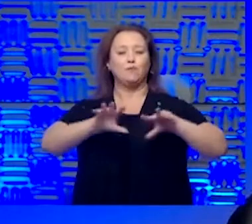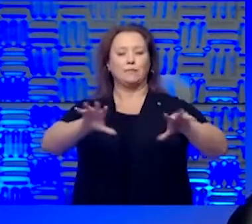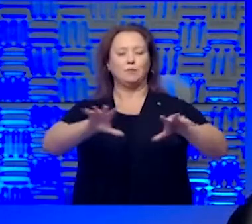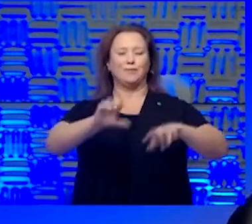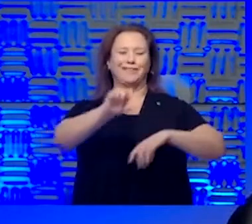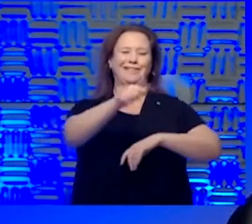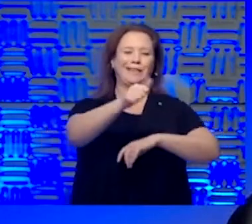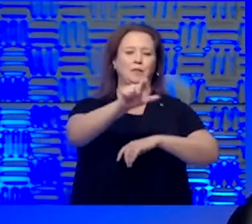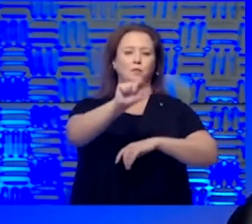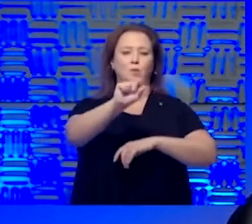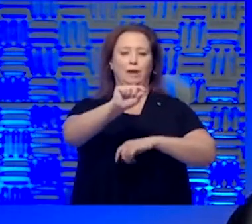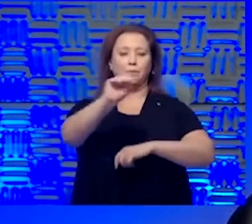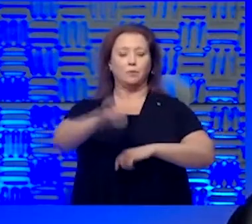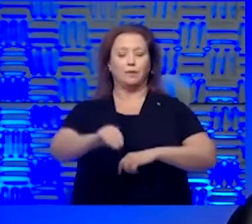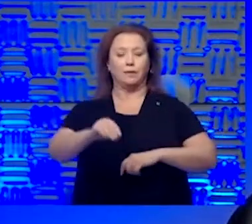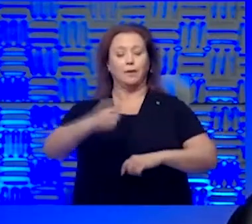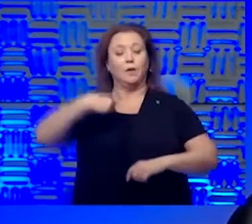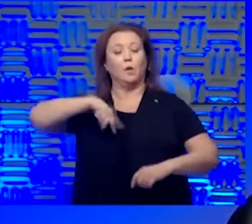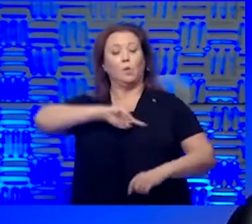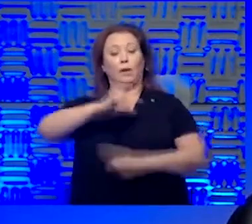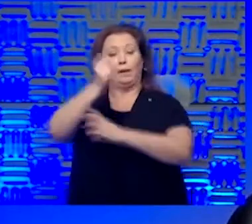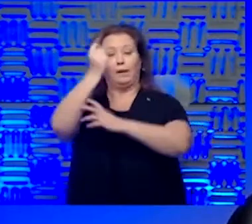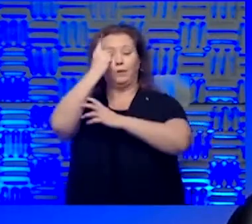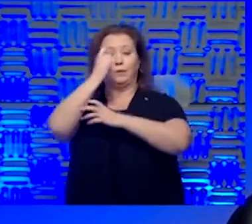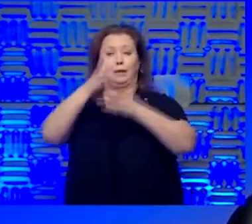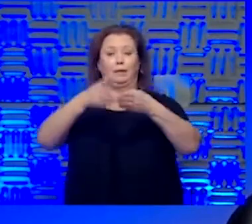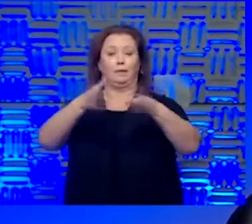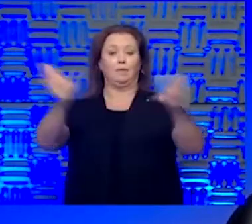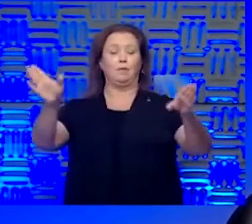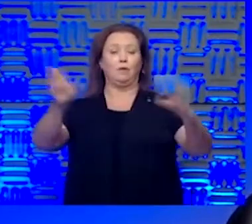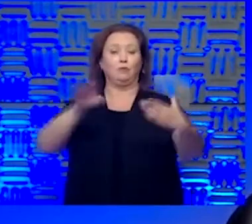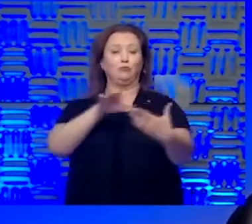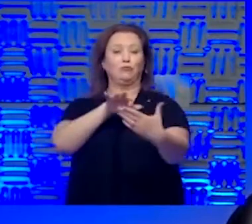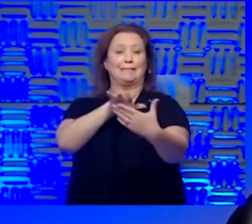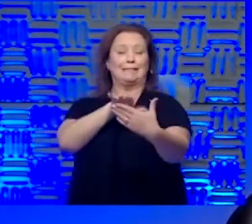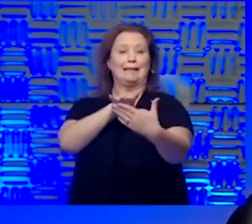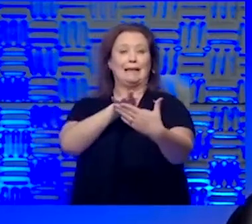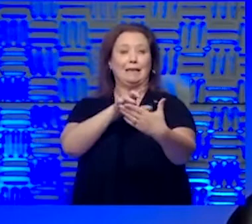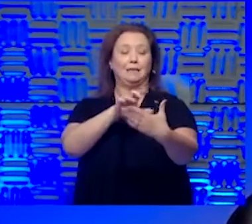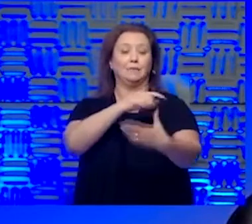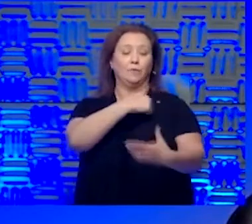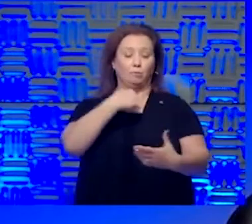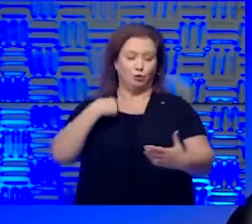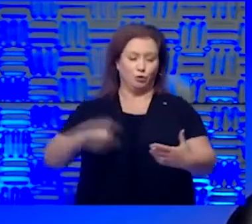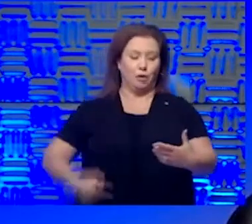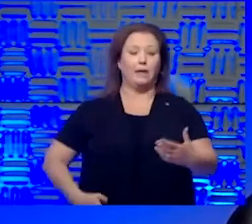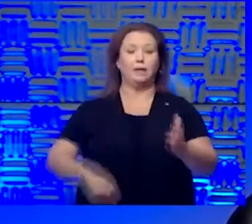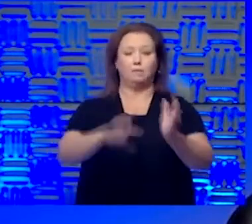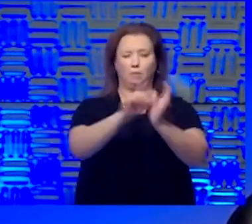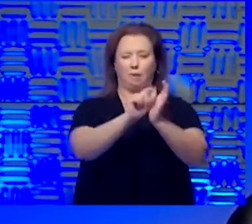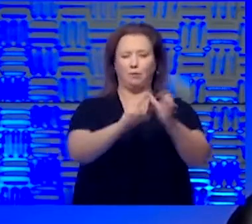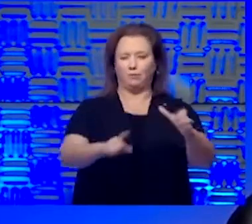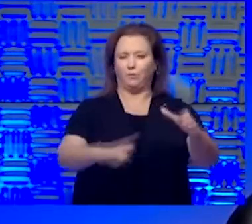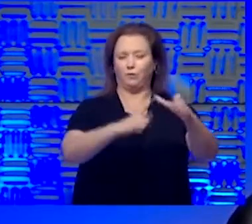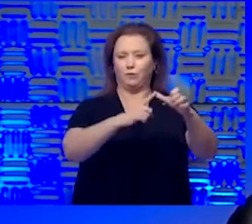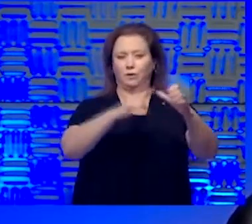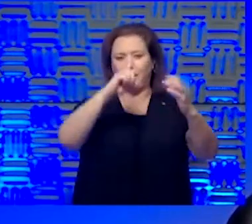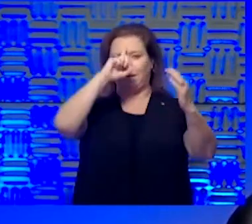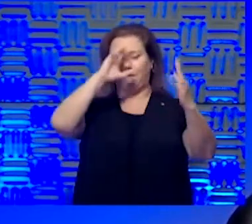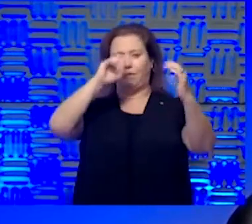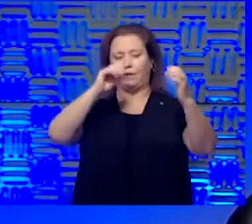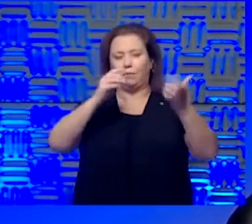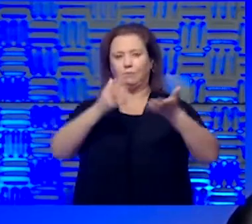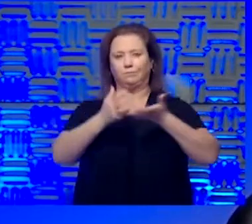We just understand that in the larger studies, especially from China, which were published first, and hopefully as we get